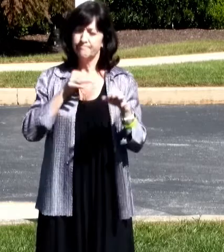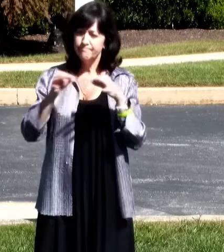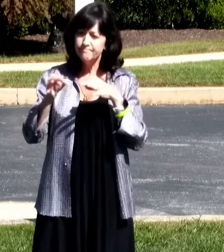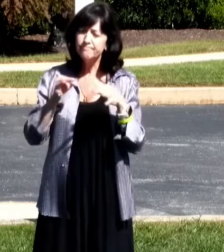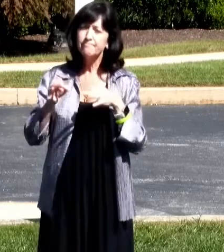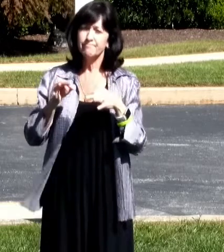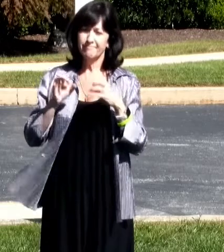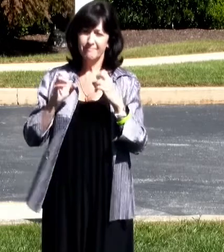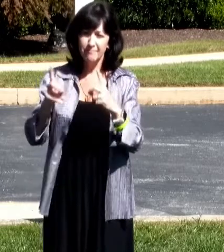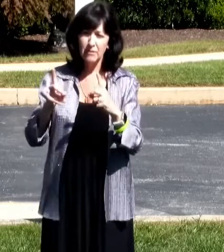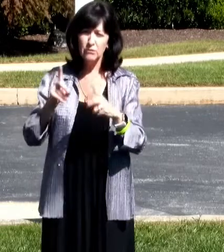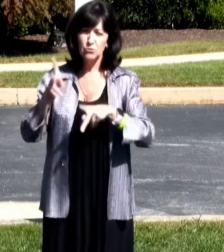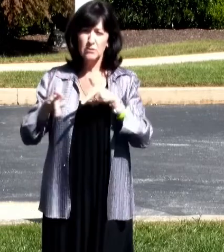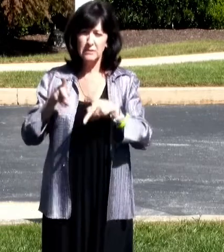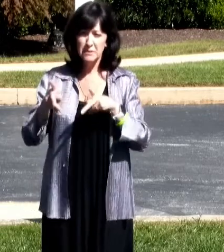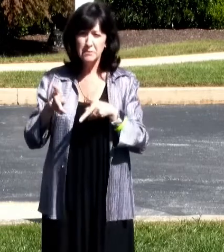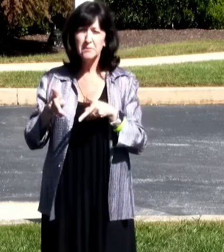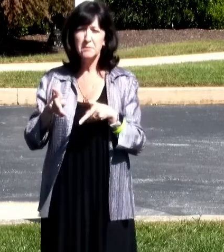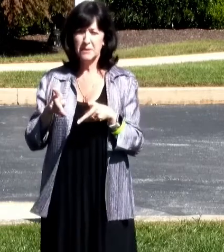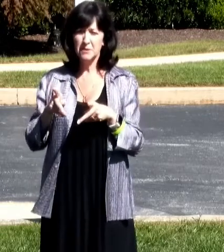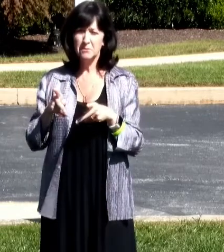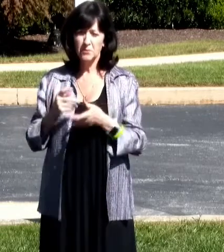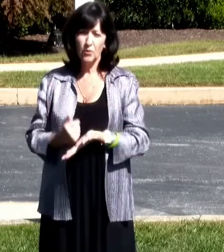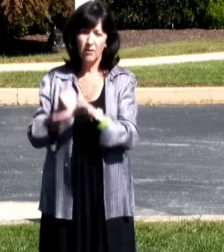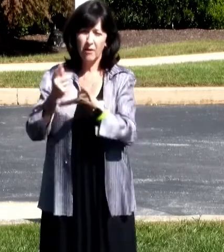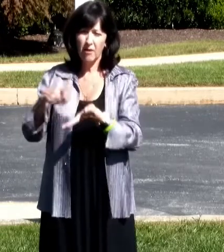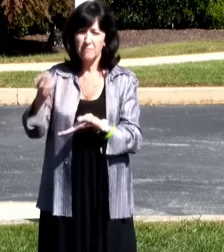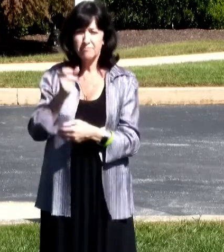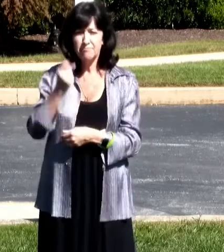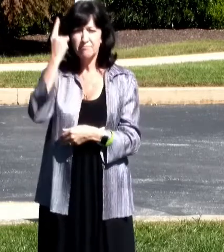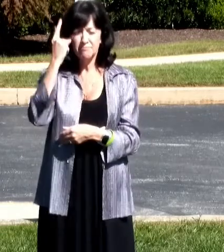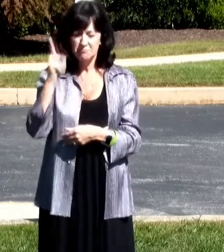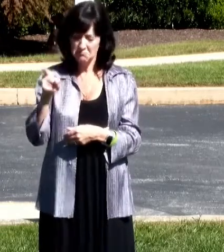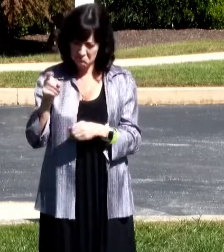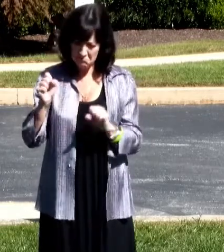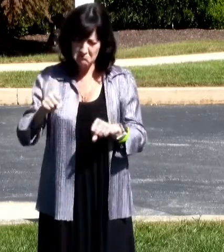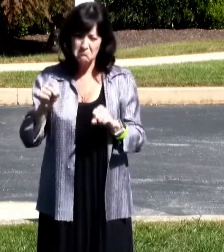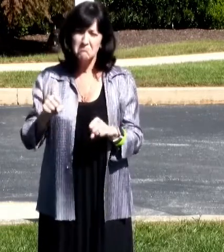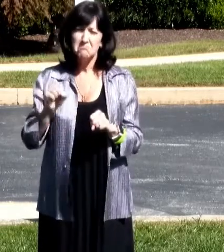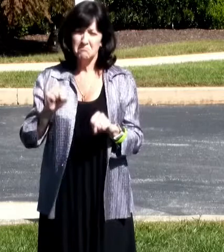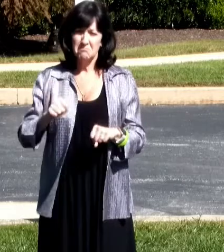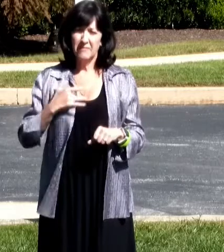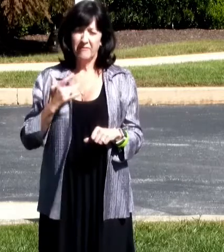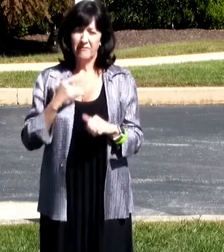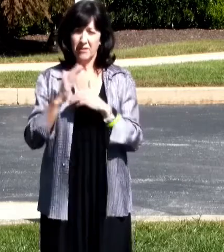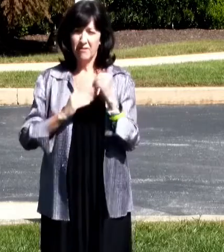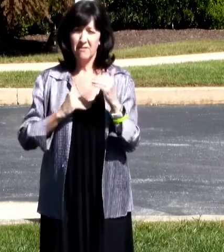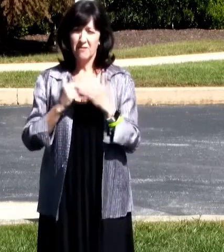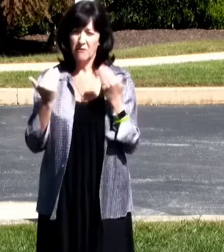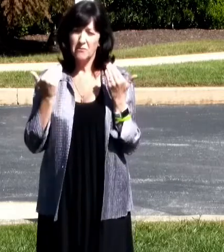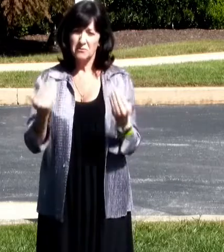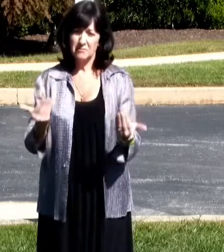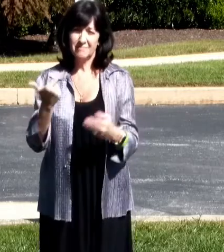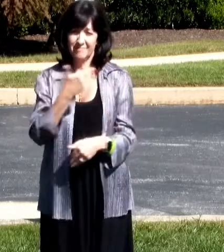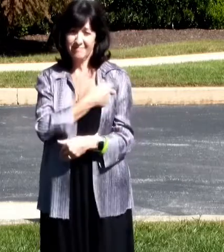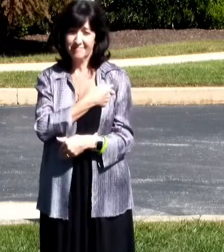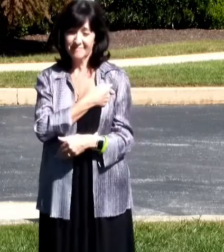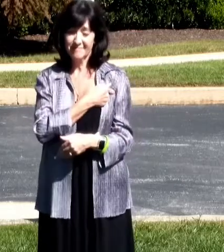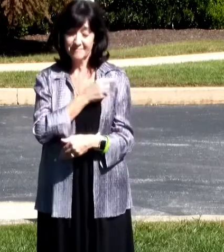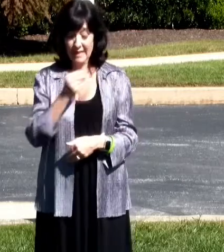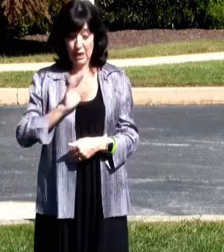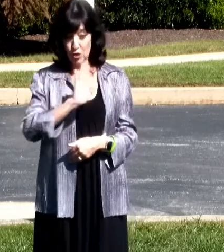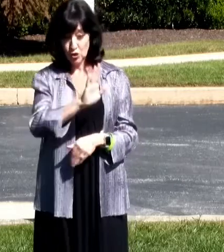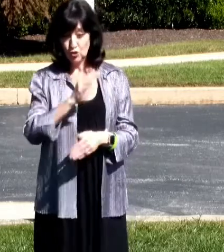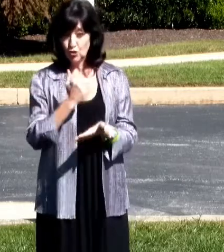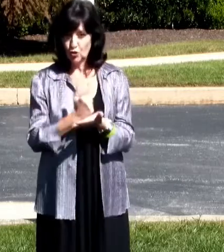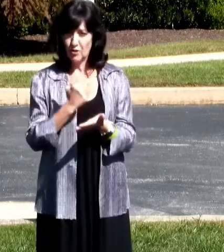last year and a half and under very challenging circumstances, and your help going forward, because we're not done yet,